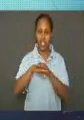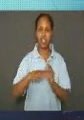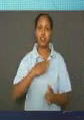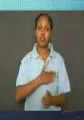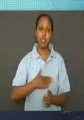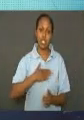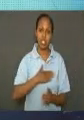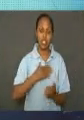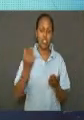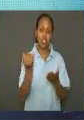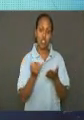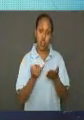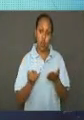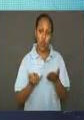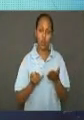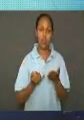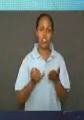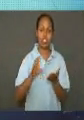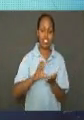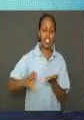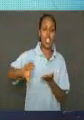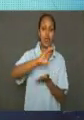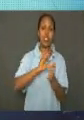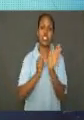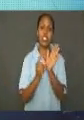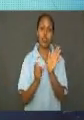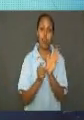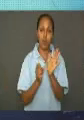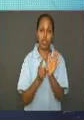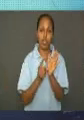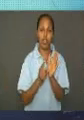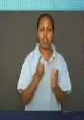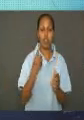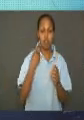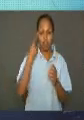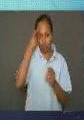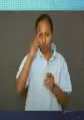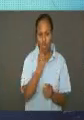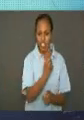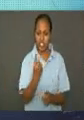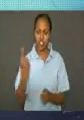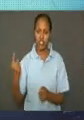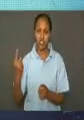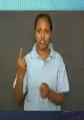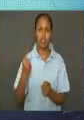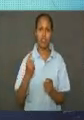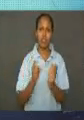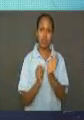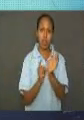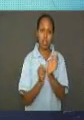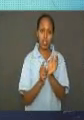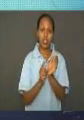please draw the circuit symbol for each, marking